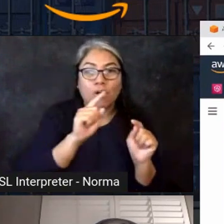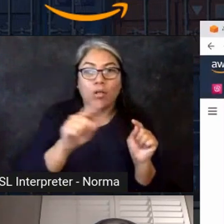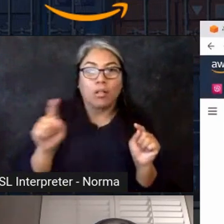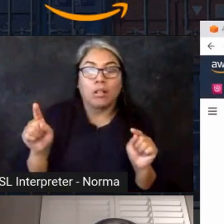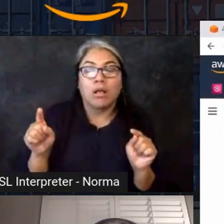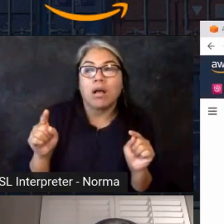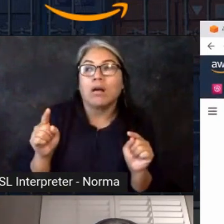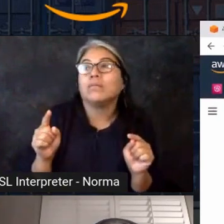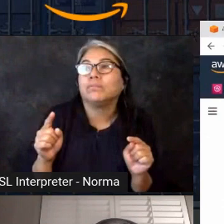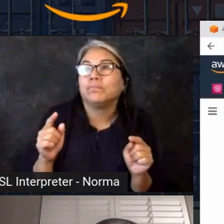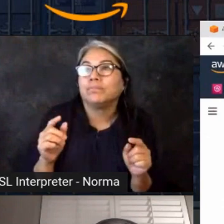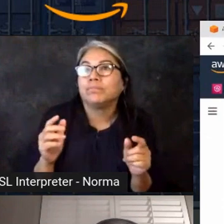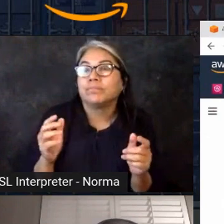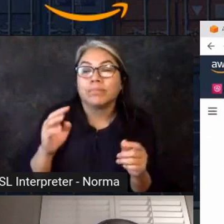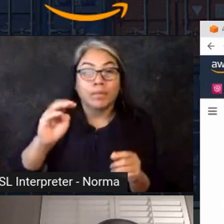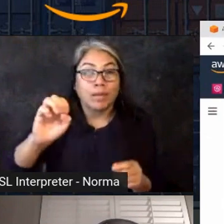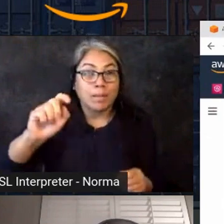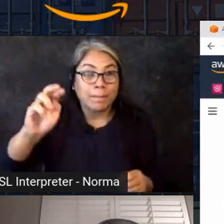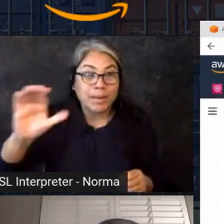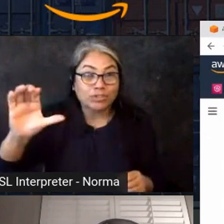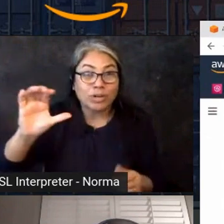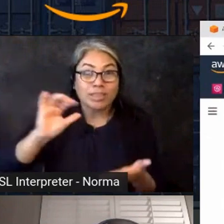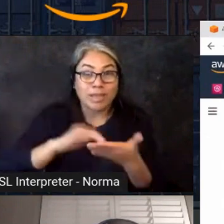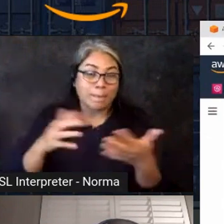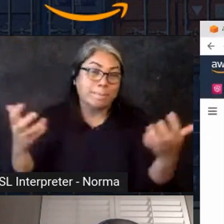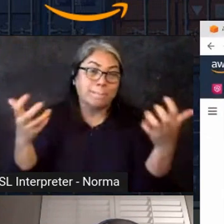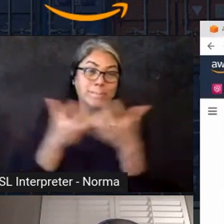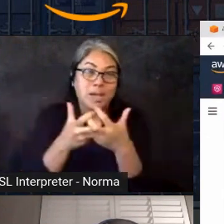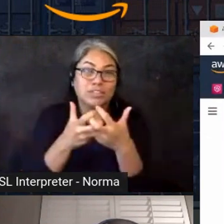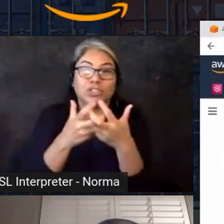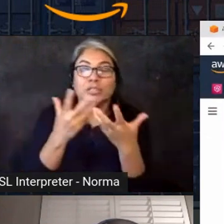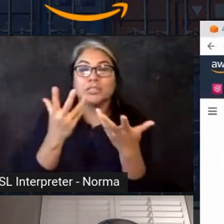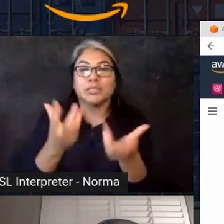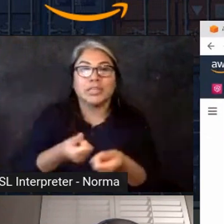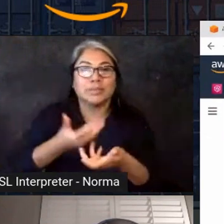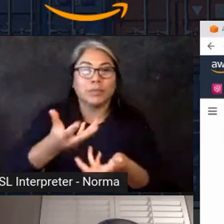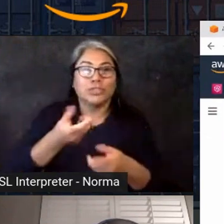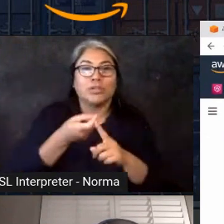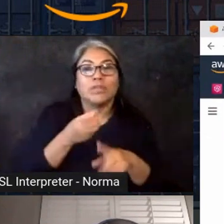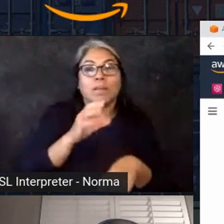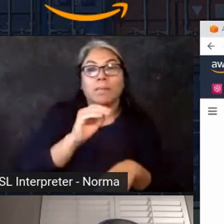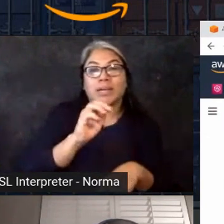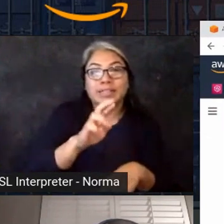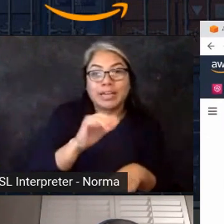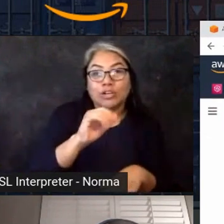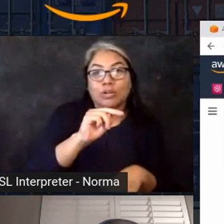metric that matches the expression from Container Insights, CPU utilization,